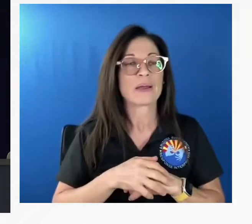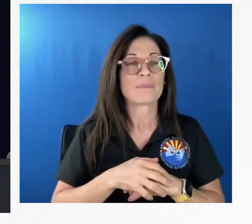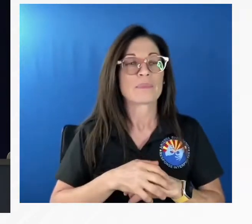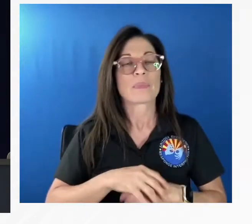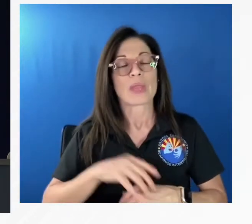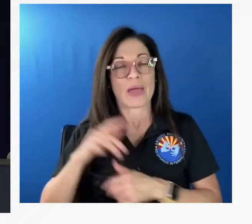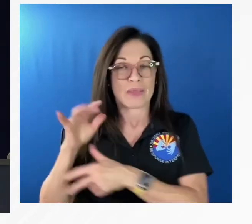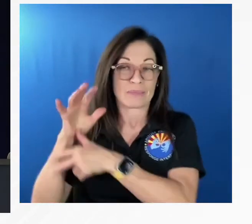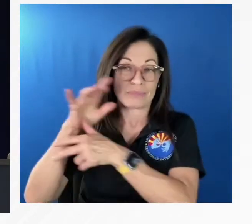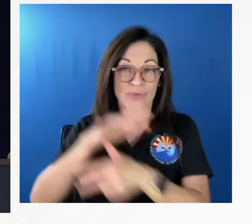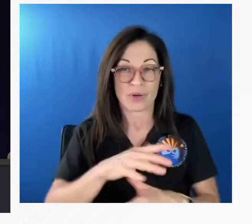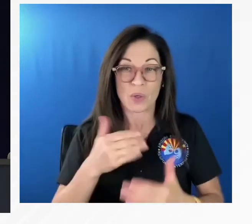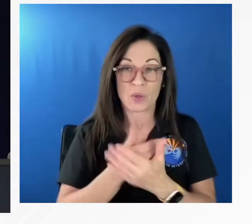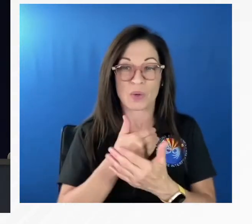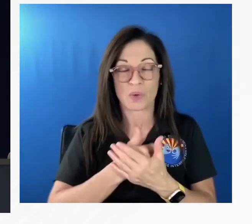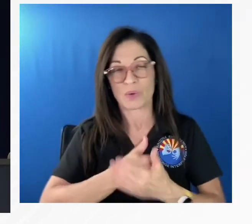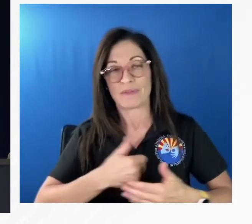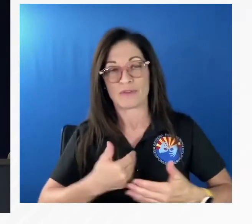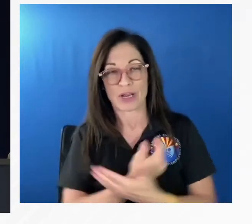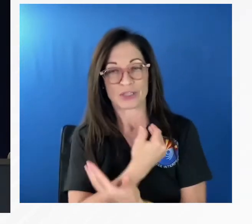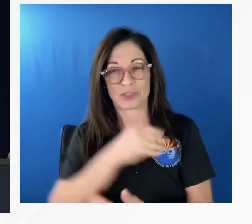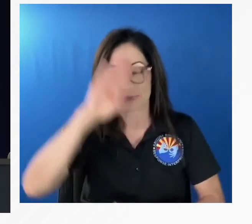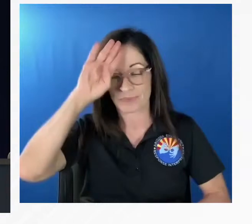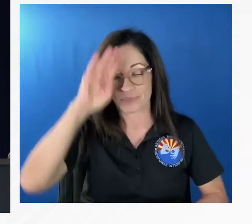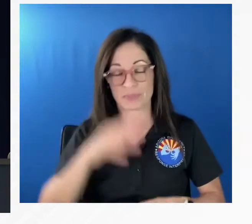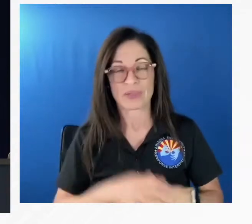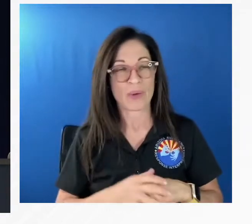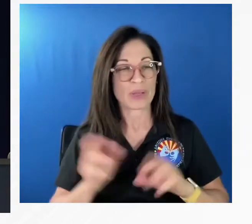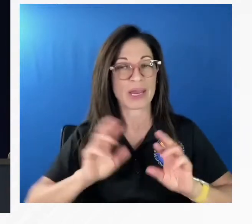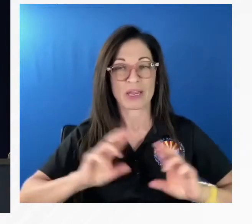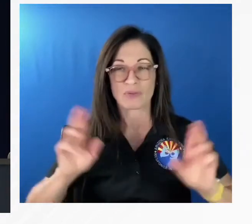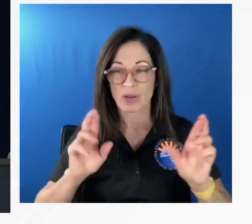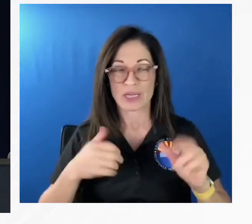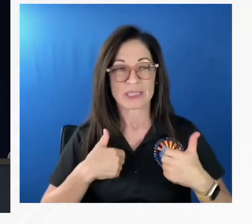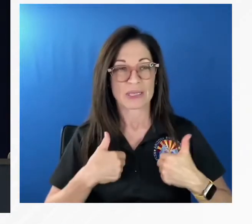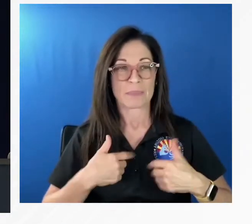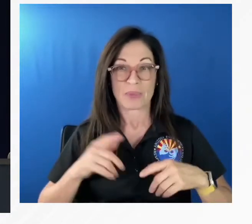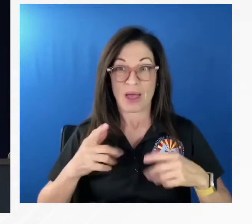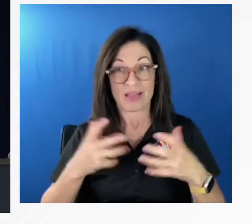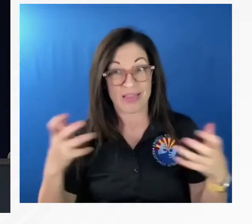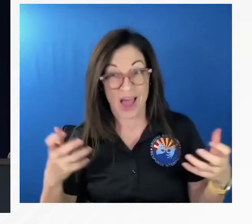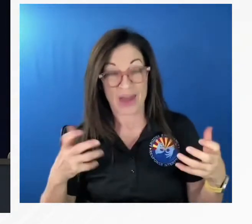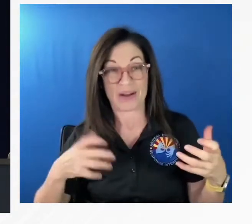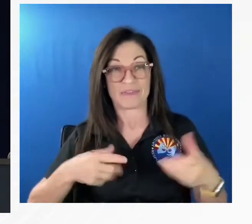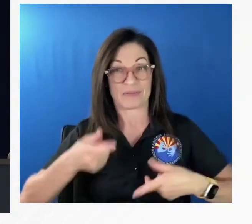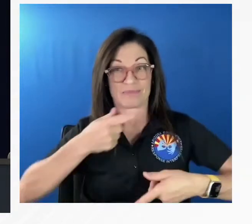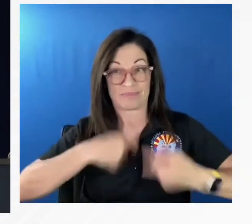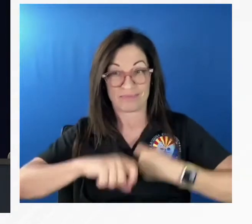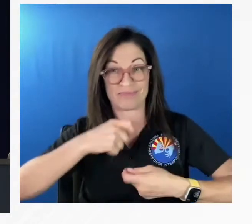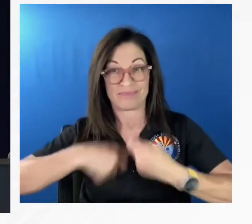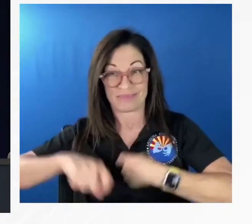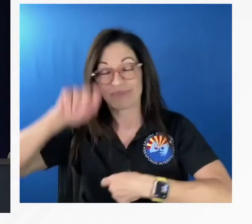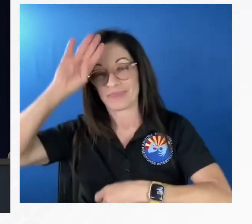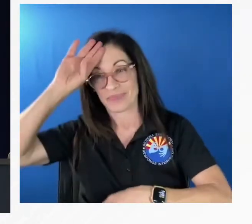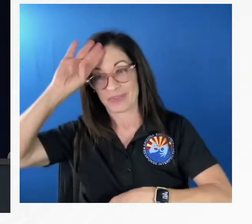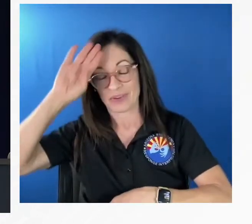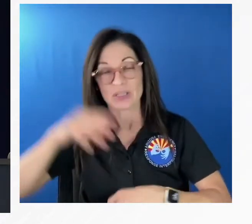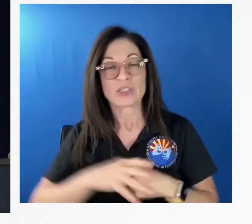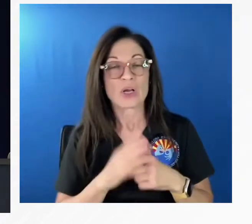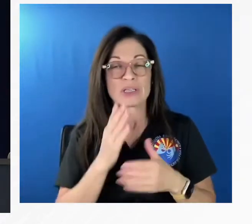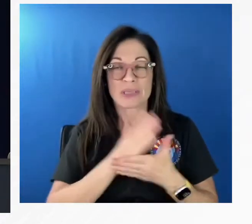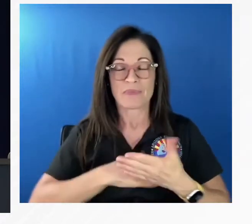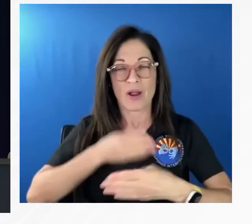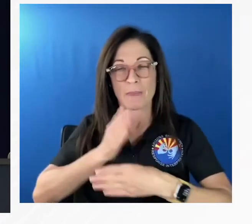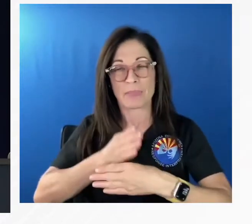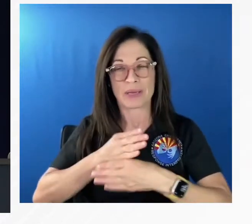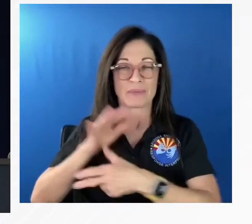helispots. So we're about to get into a mode of some heavy troop shuttling. So a lot of our medium aircraft are going to be tied up in